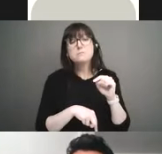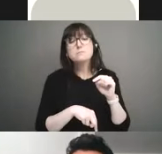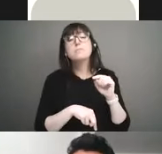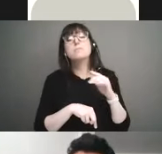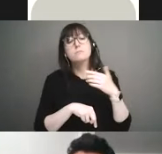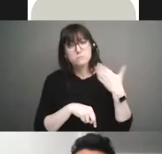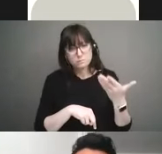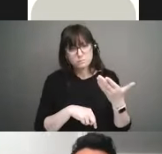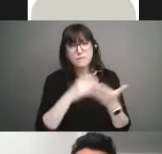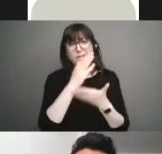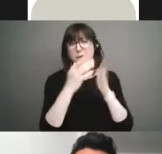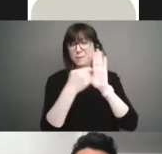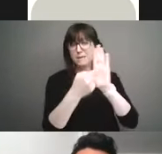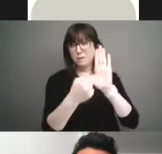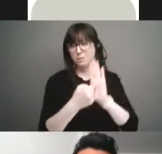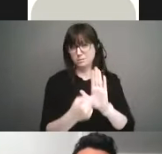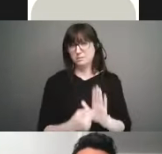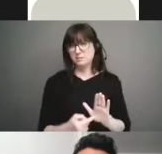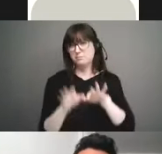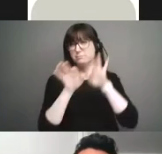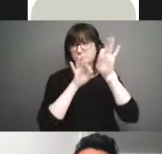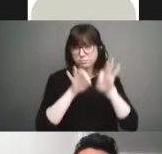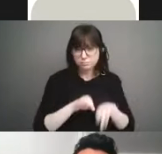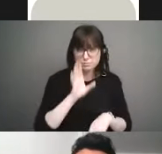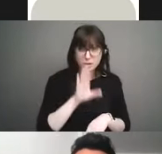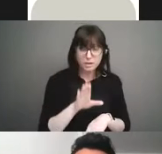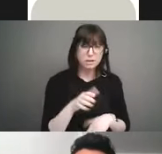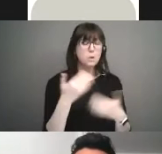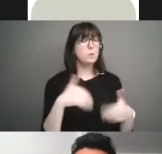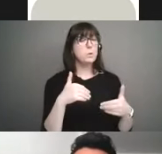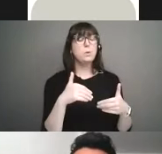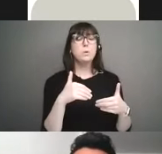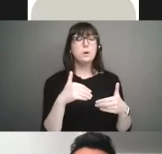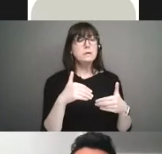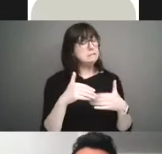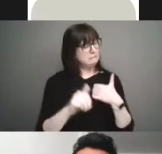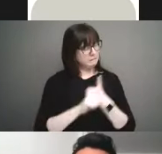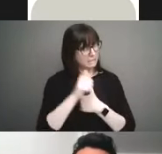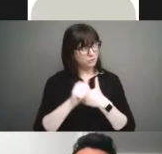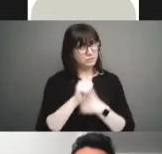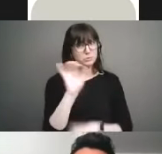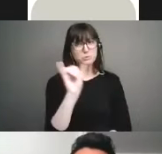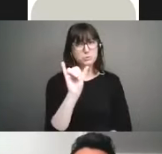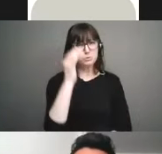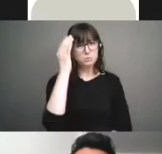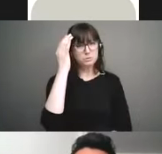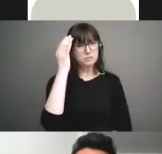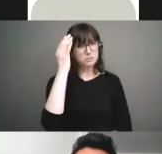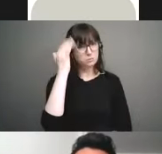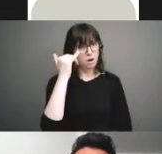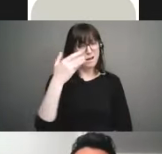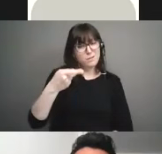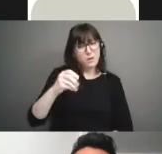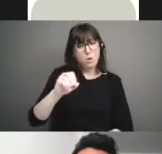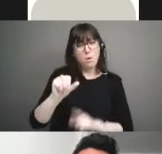from some of these examples that I'm about to go through, it can also be a very dangerous tool, because the power of attorney grants a